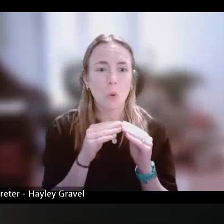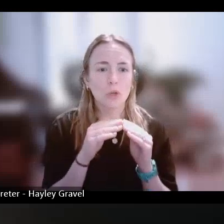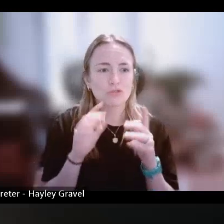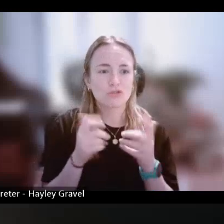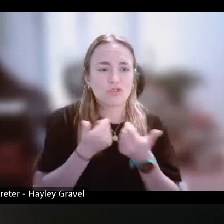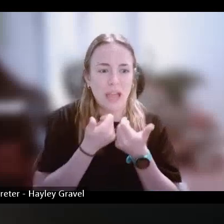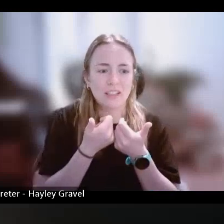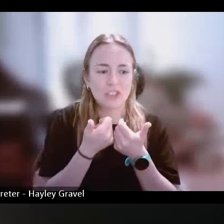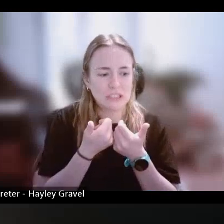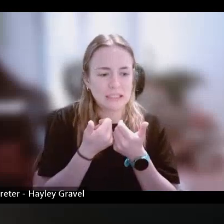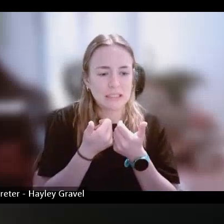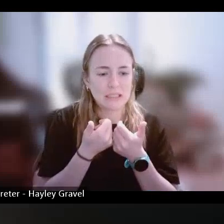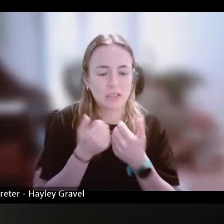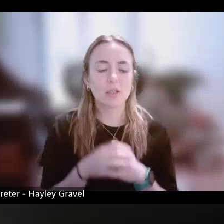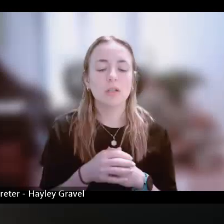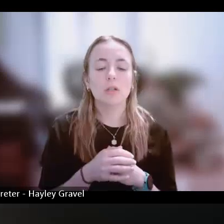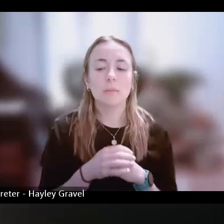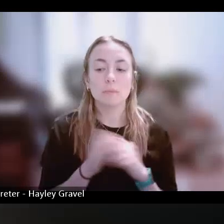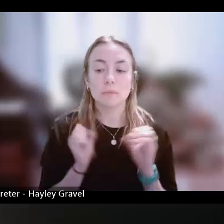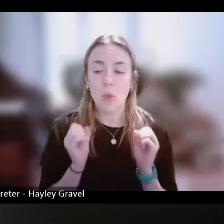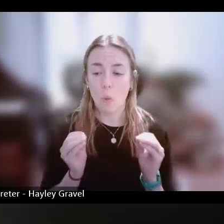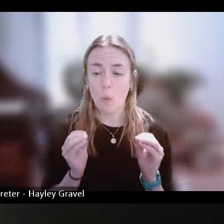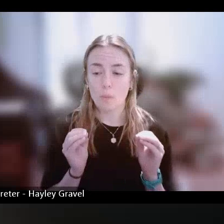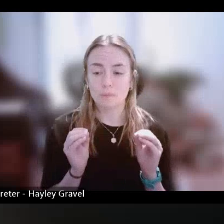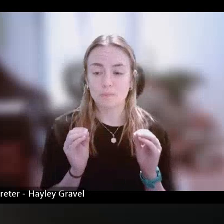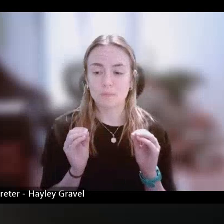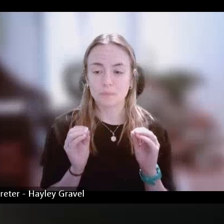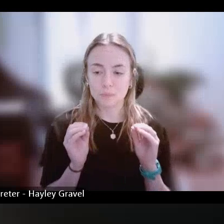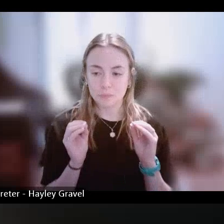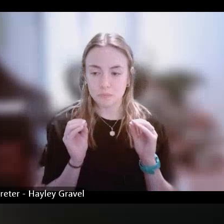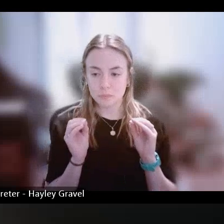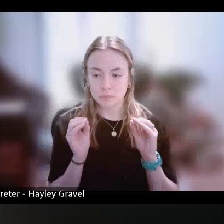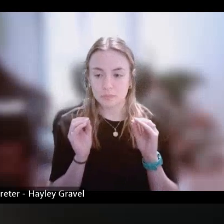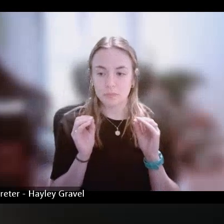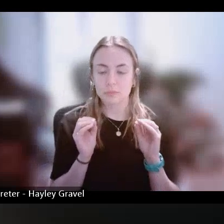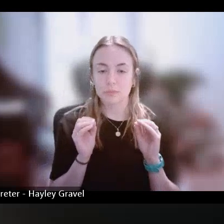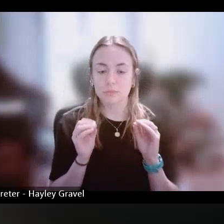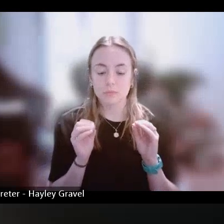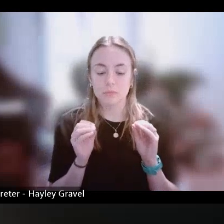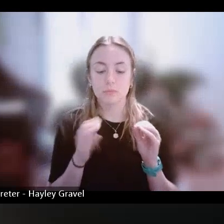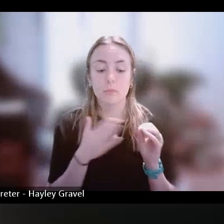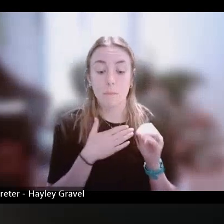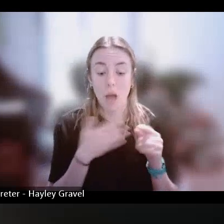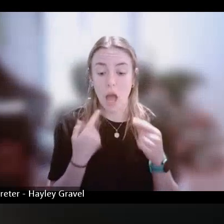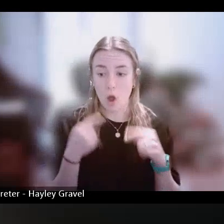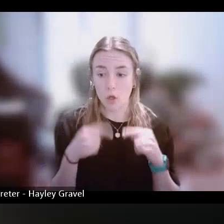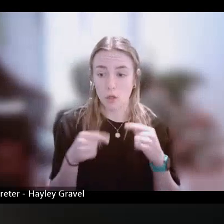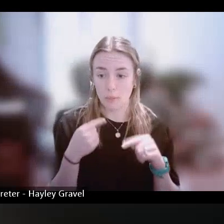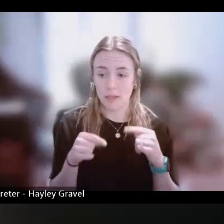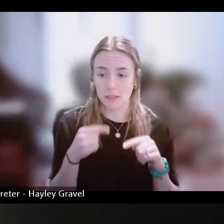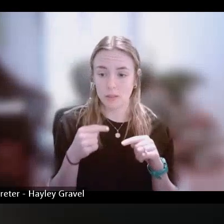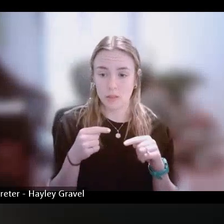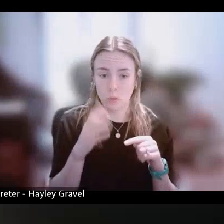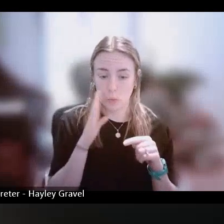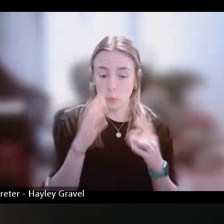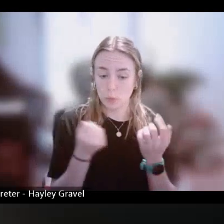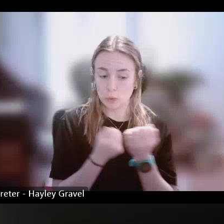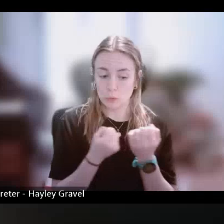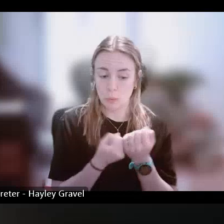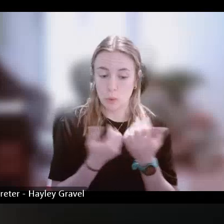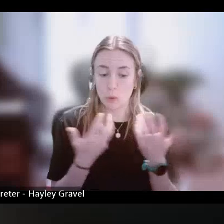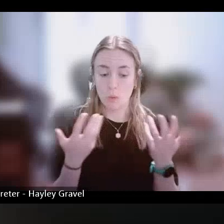well. So my my argument is that I feel like I